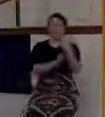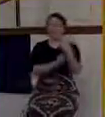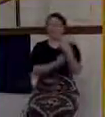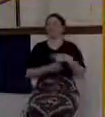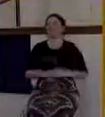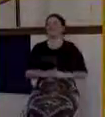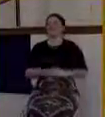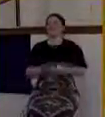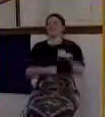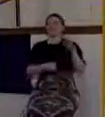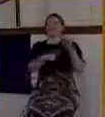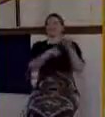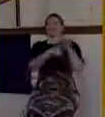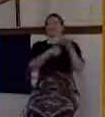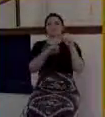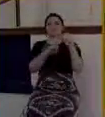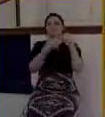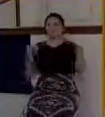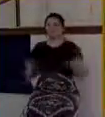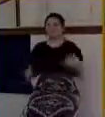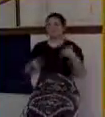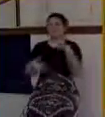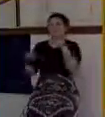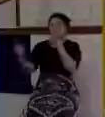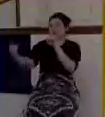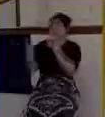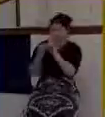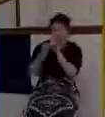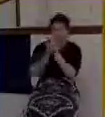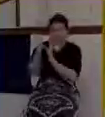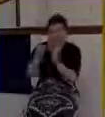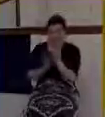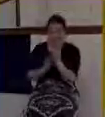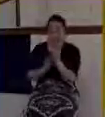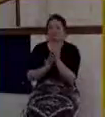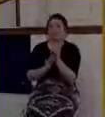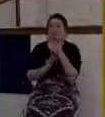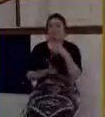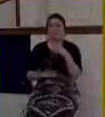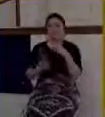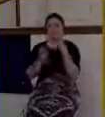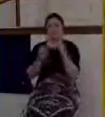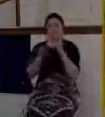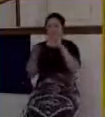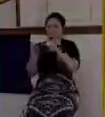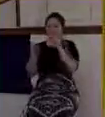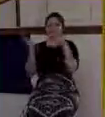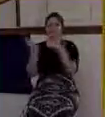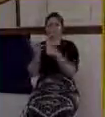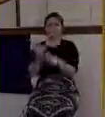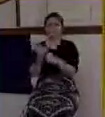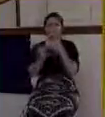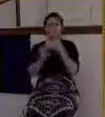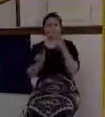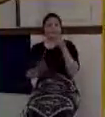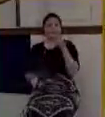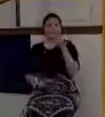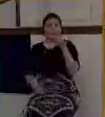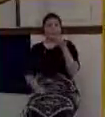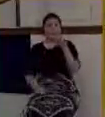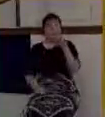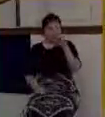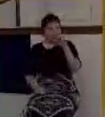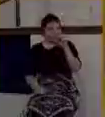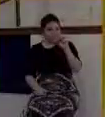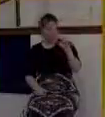was no resurrection. And they come to Jesus with this passage of scripture out of Deuteronomy, one of the first five books of